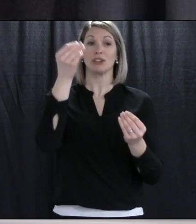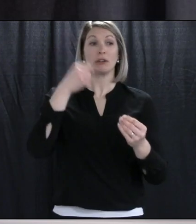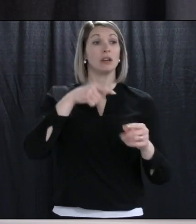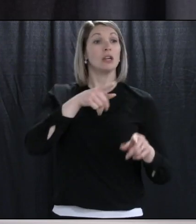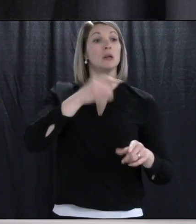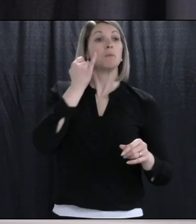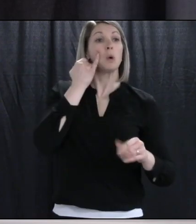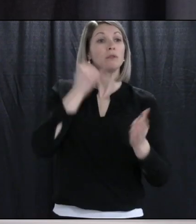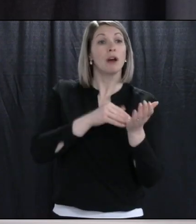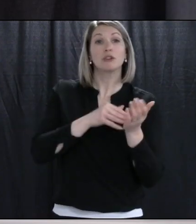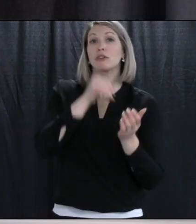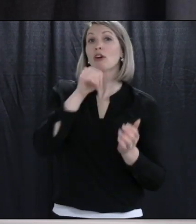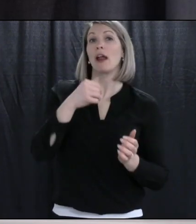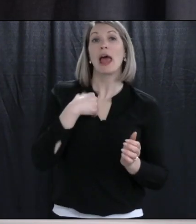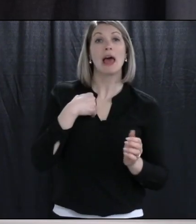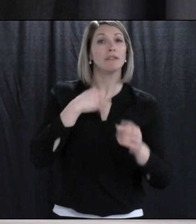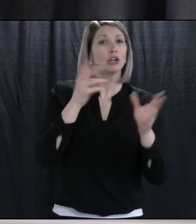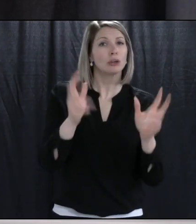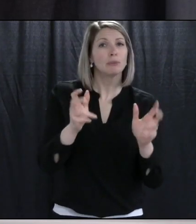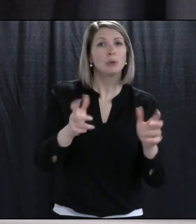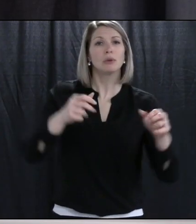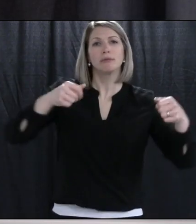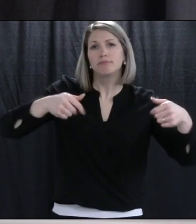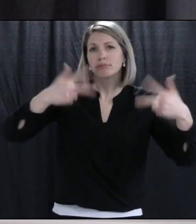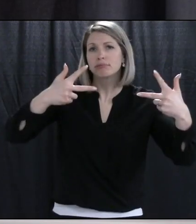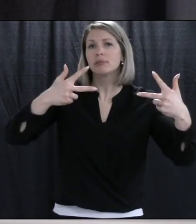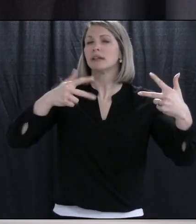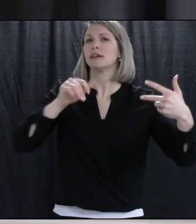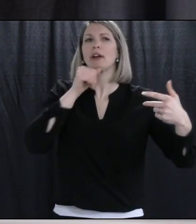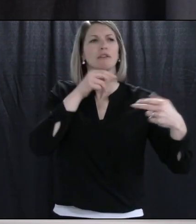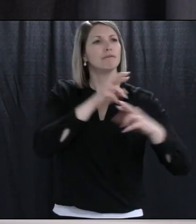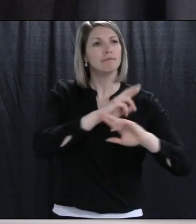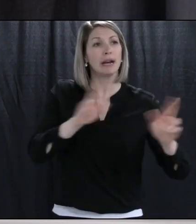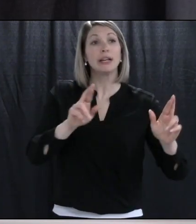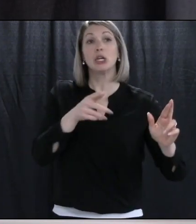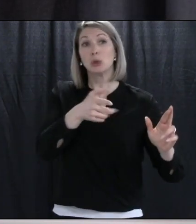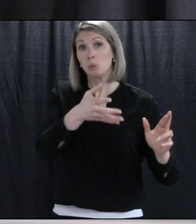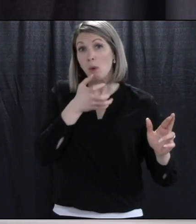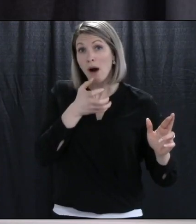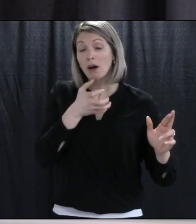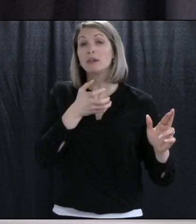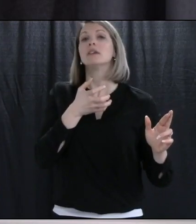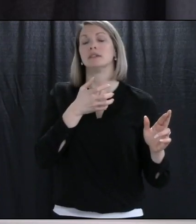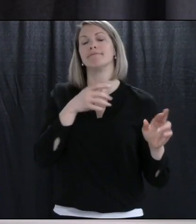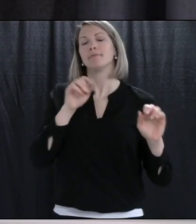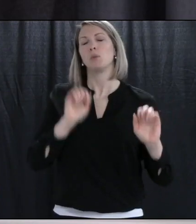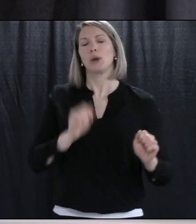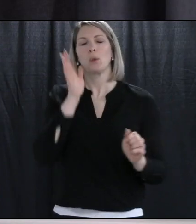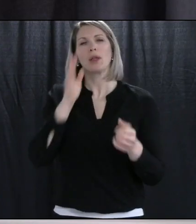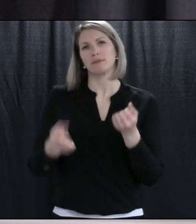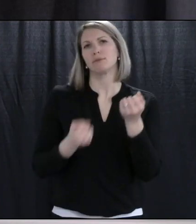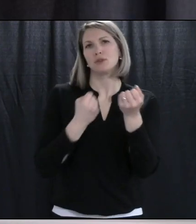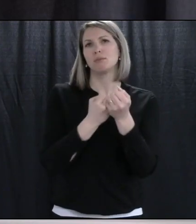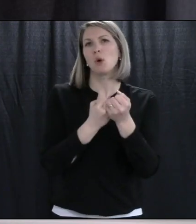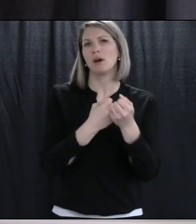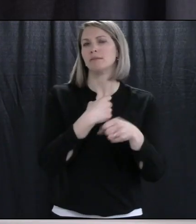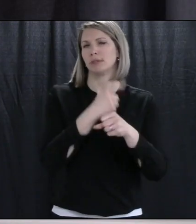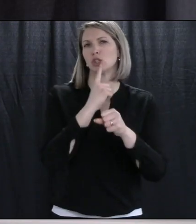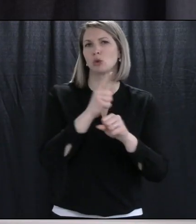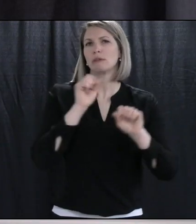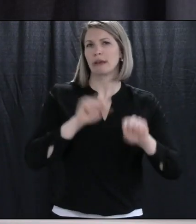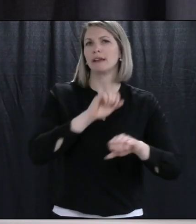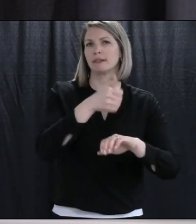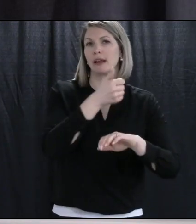we will also provide free support for that platform. If you as a physician already have a platform, you can